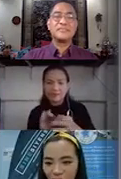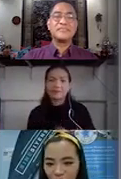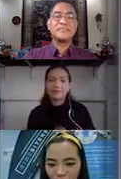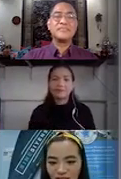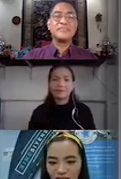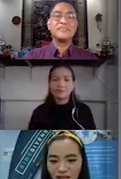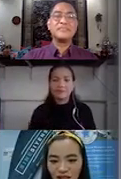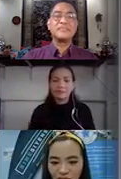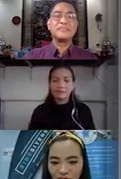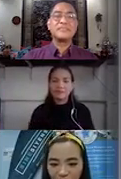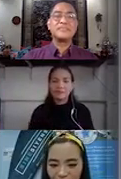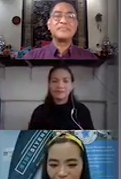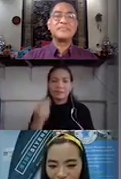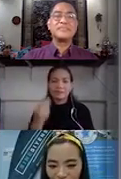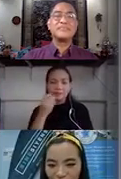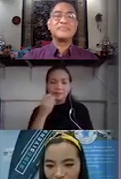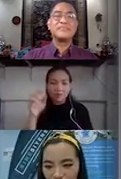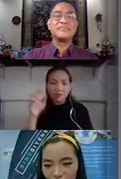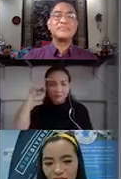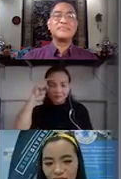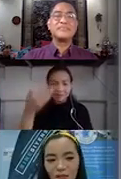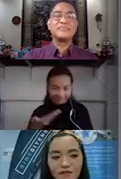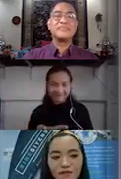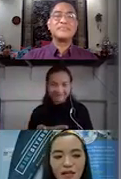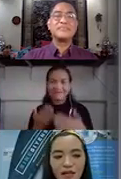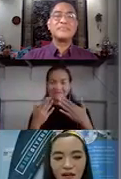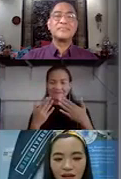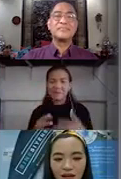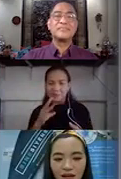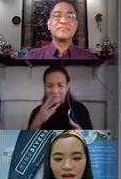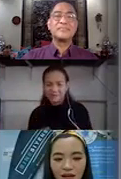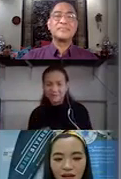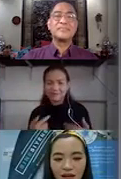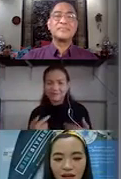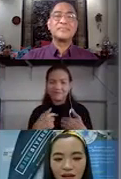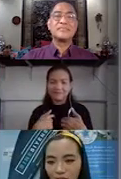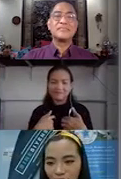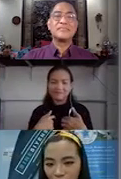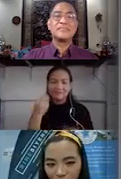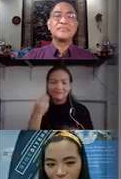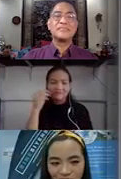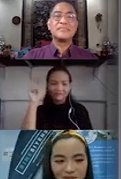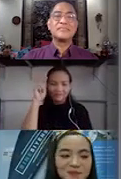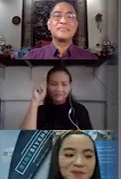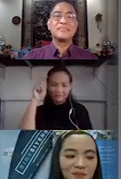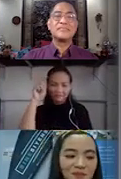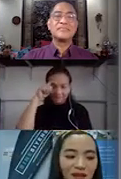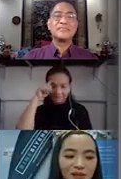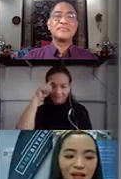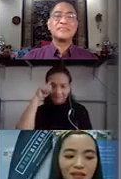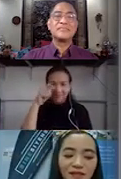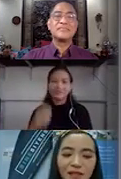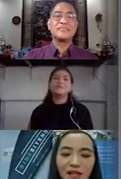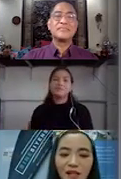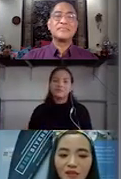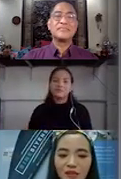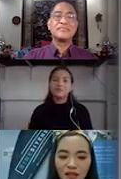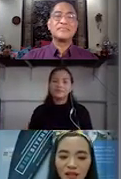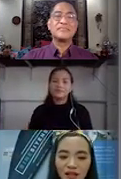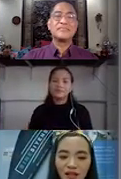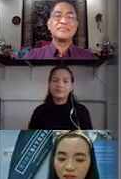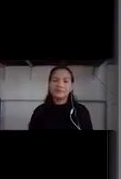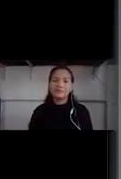Ma'am Rosalie Mangaspak. Thank you so much, ma'am, for having us today. Okay, for